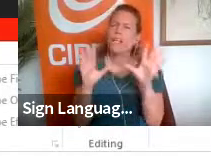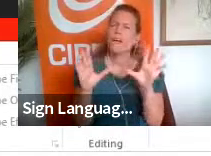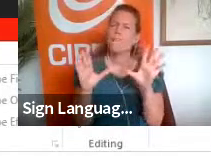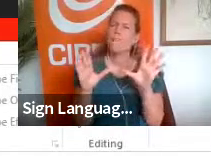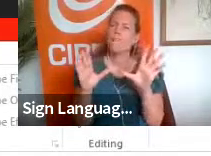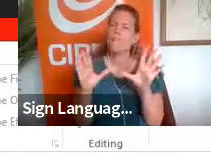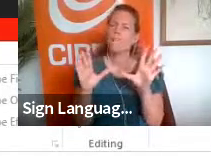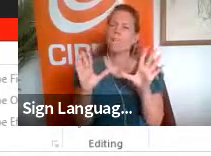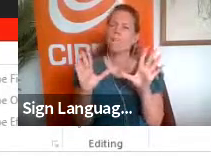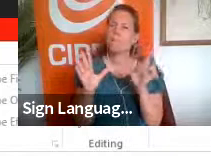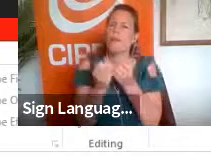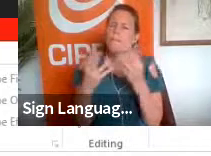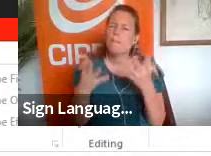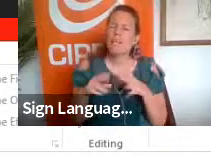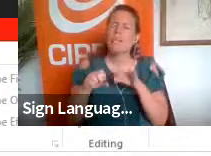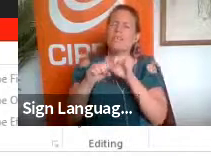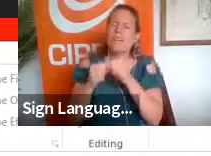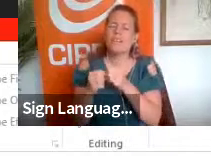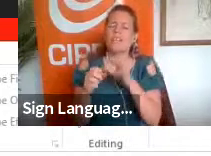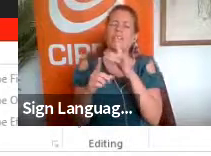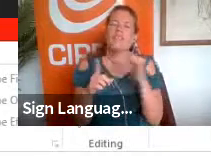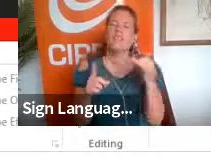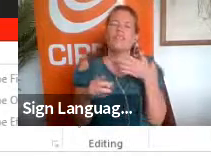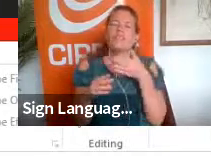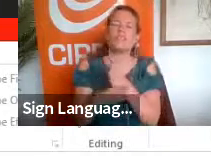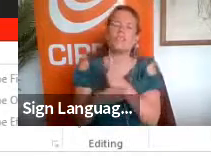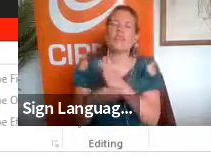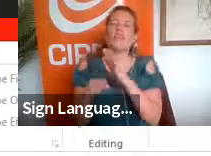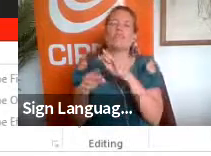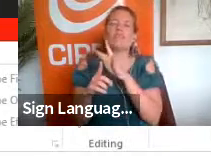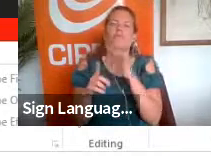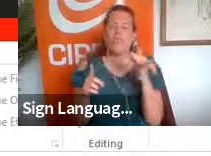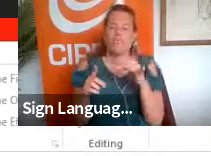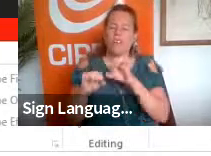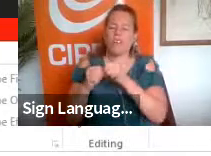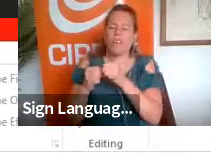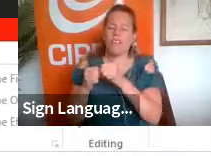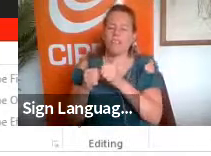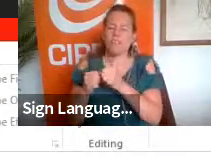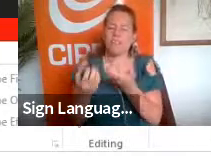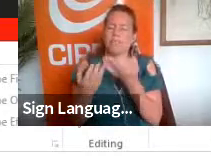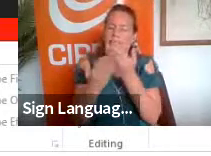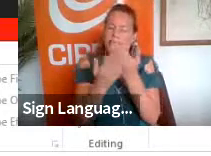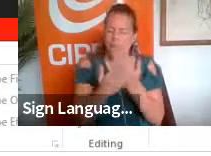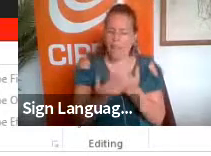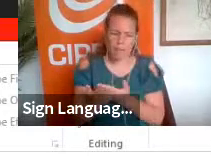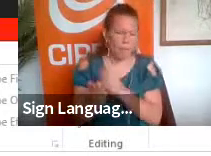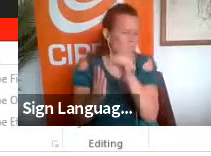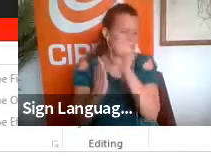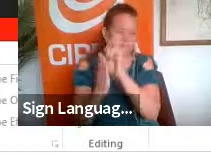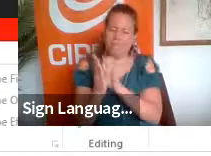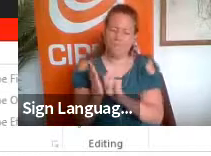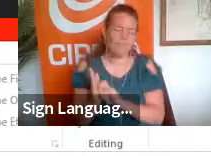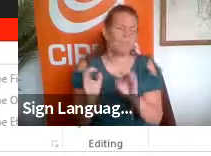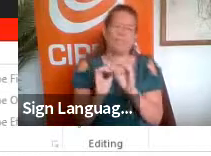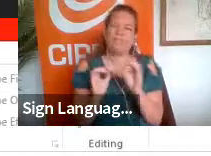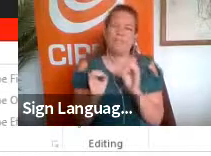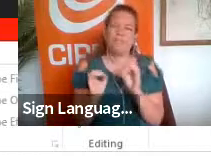many violations, digital rights violations were happening on the continent. Many were going unreported, and we needed